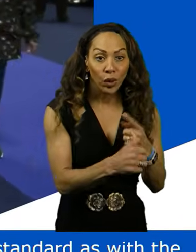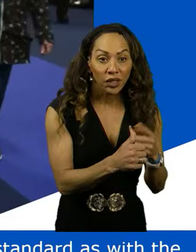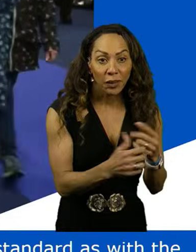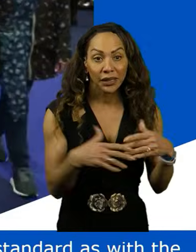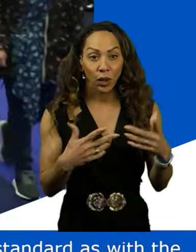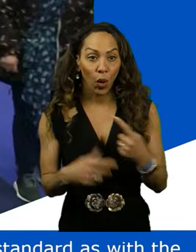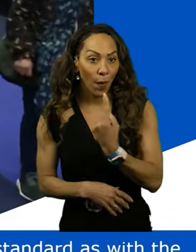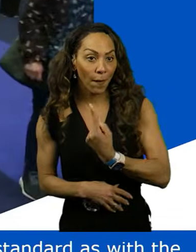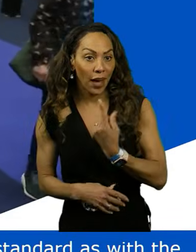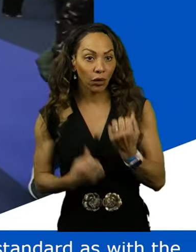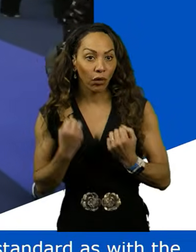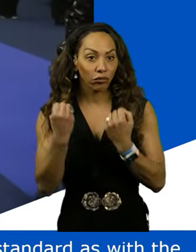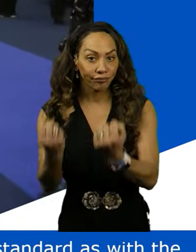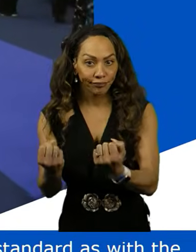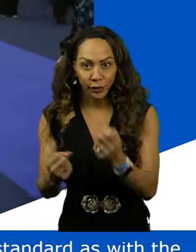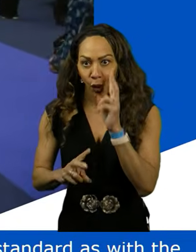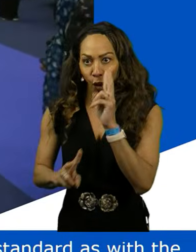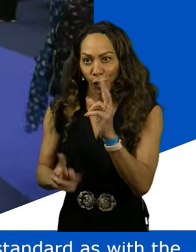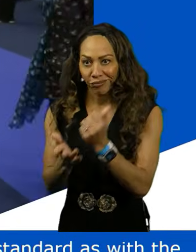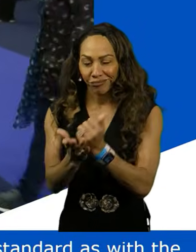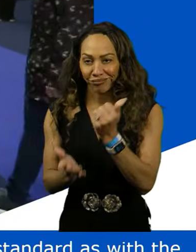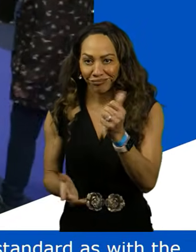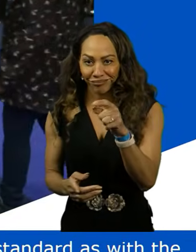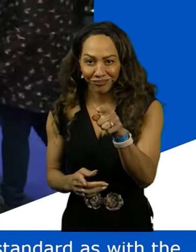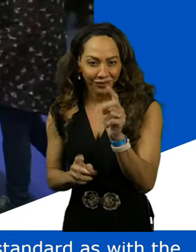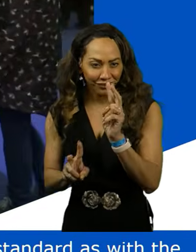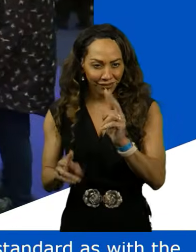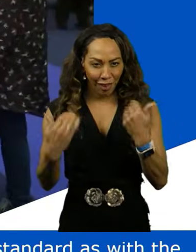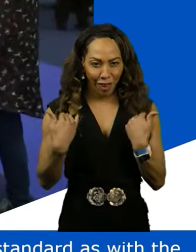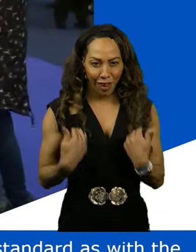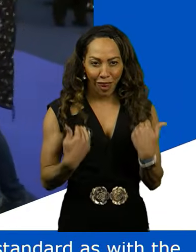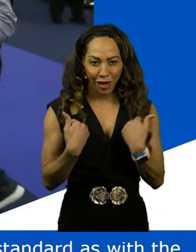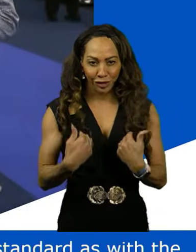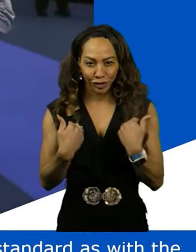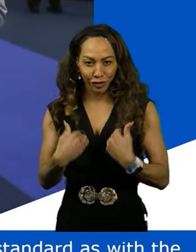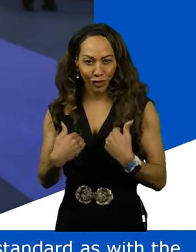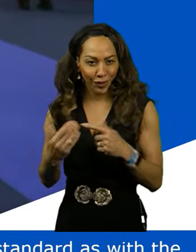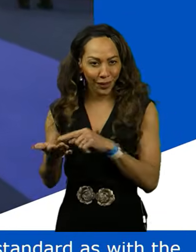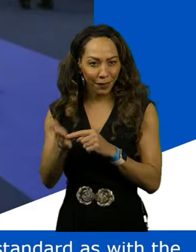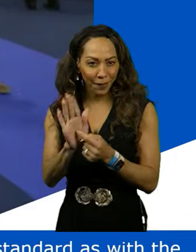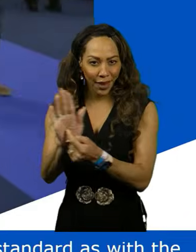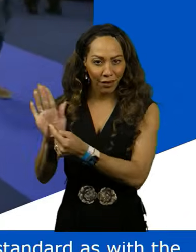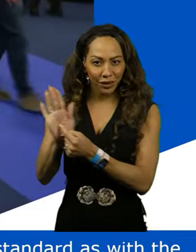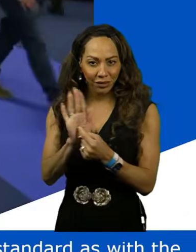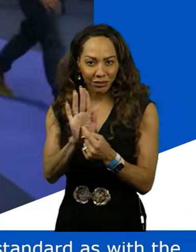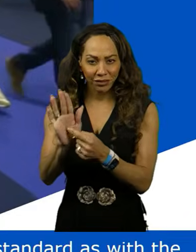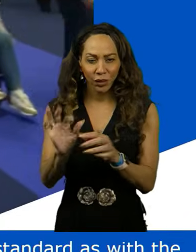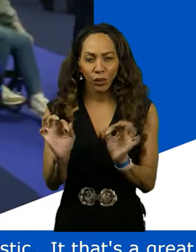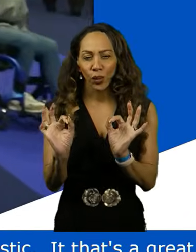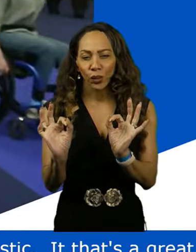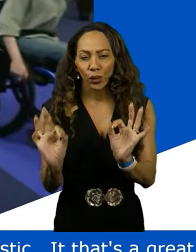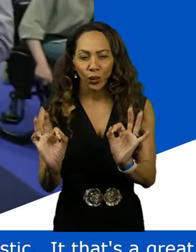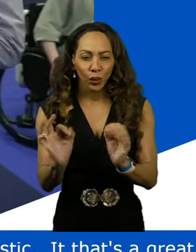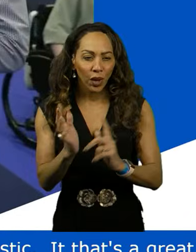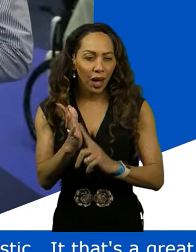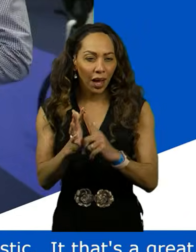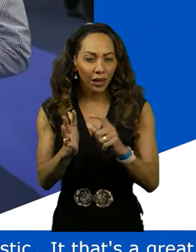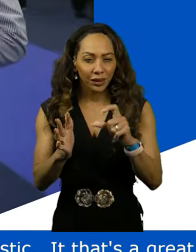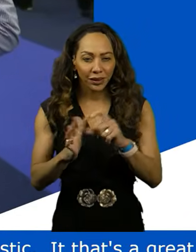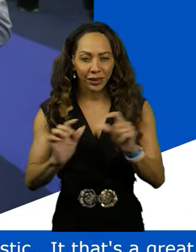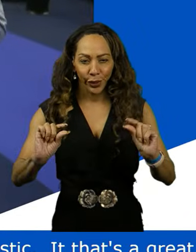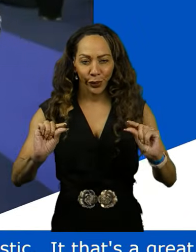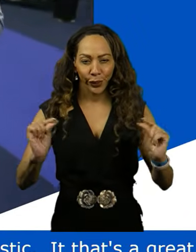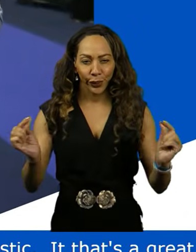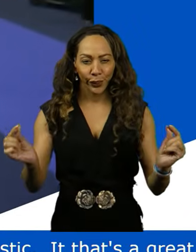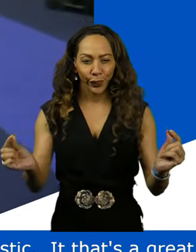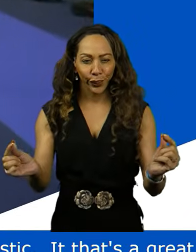can see, it looks fantastic. It's got this great luxury-like appearance with this fantastic grille and these amazing LED